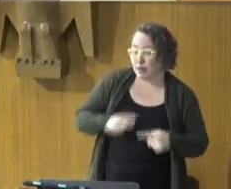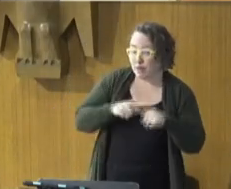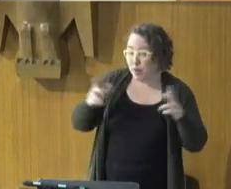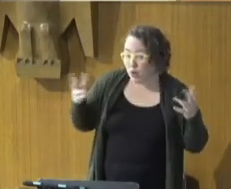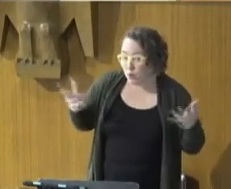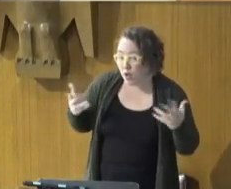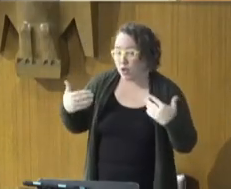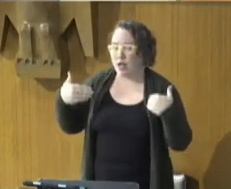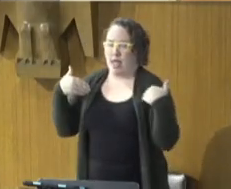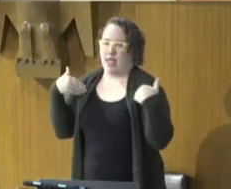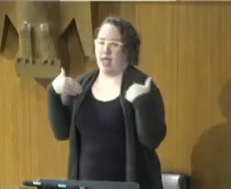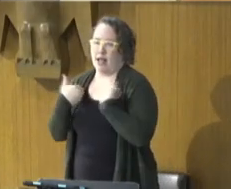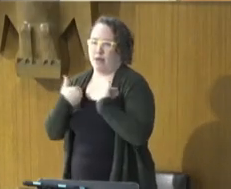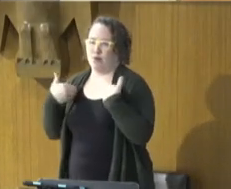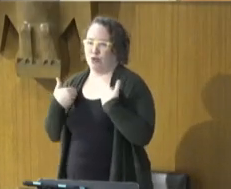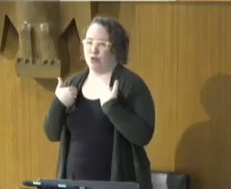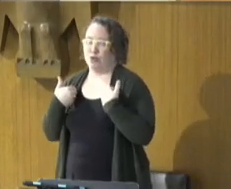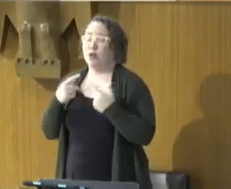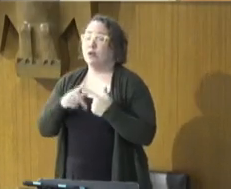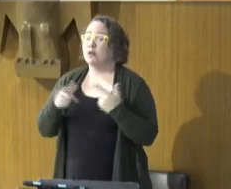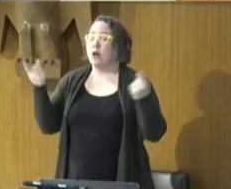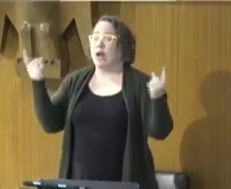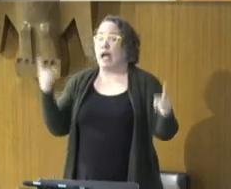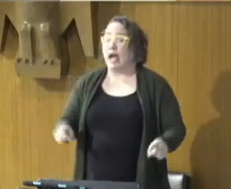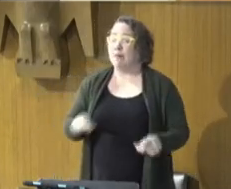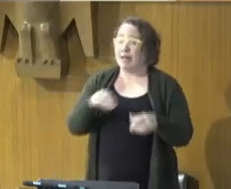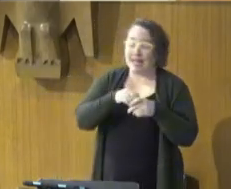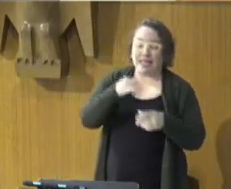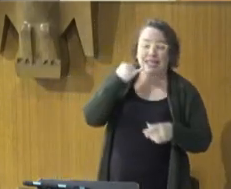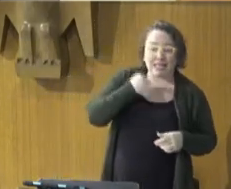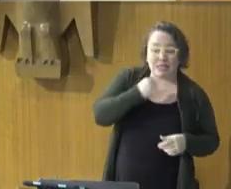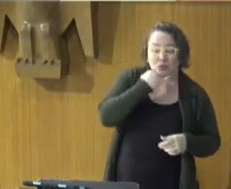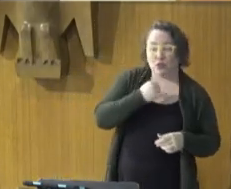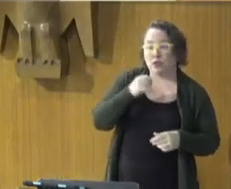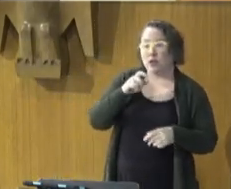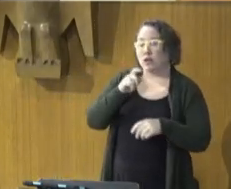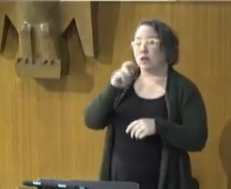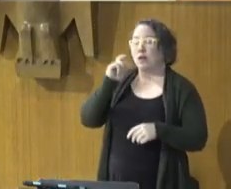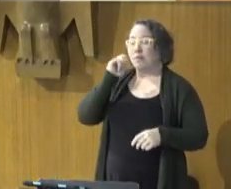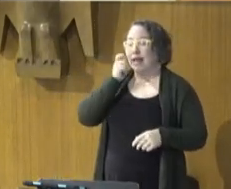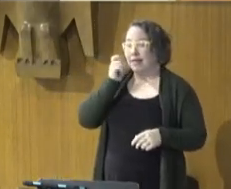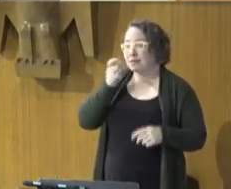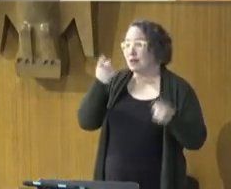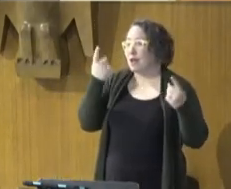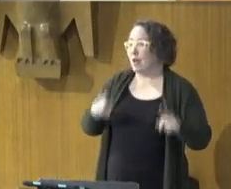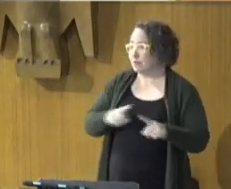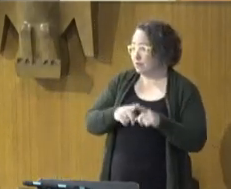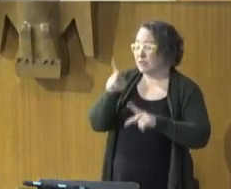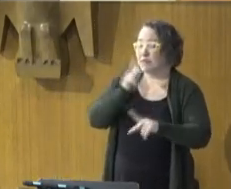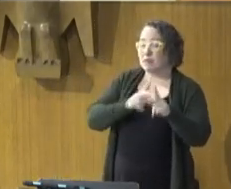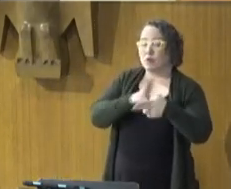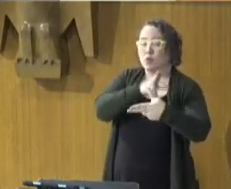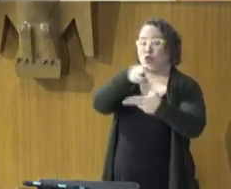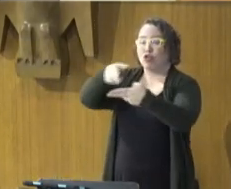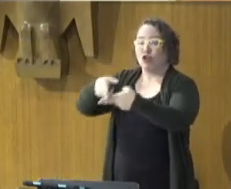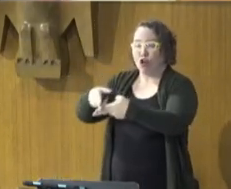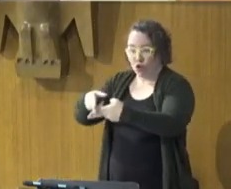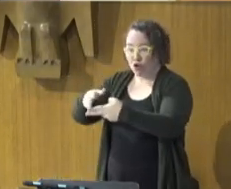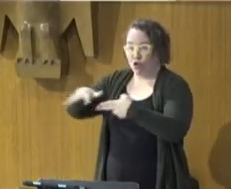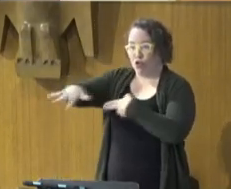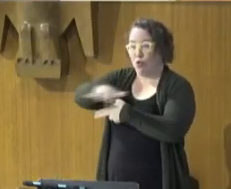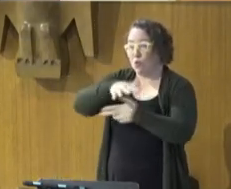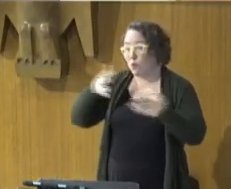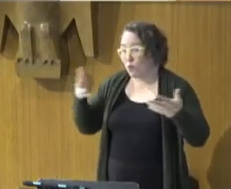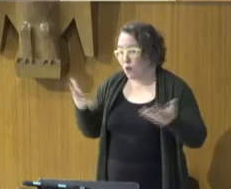In the midst of ethnic violence in places like Israel and Palestine, people will describe their enemies as dogs or animals. We